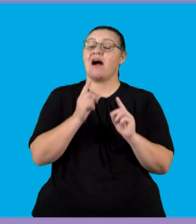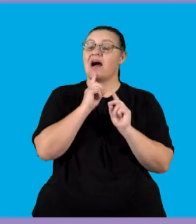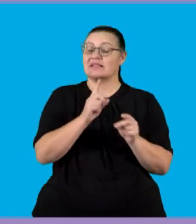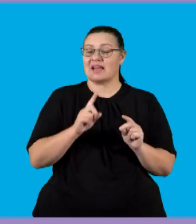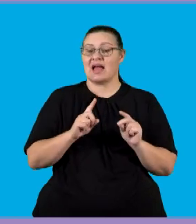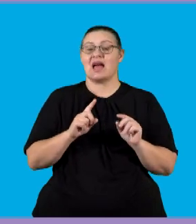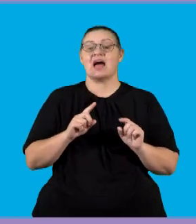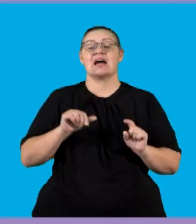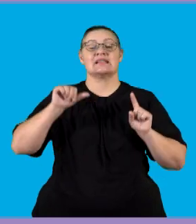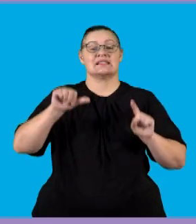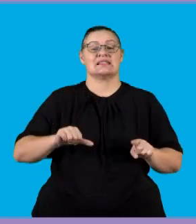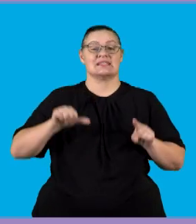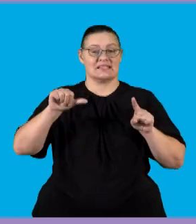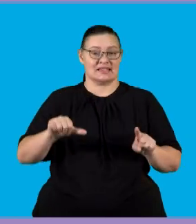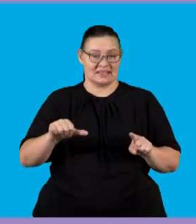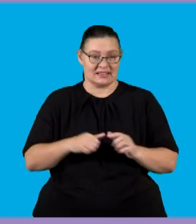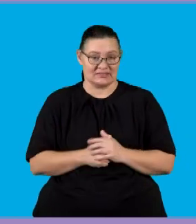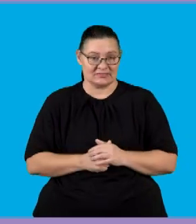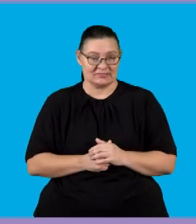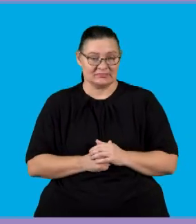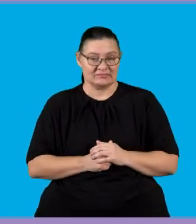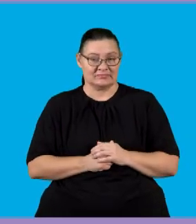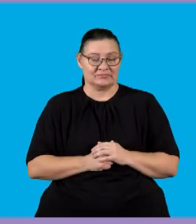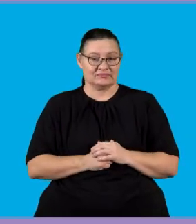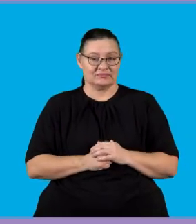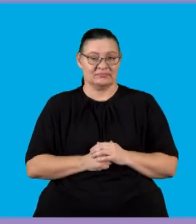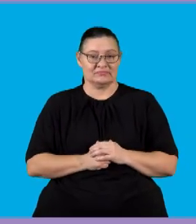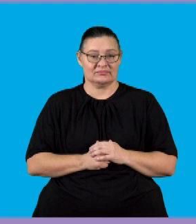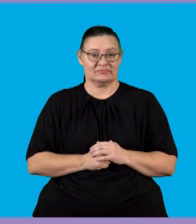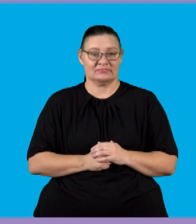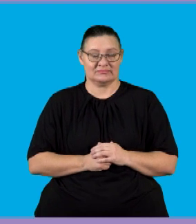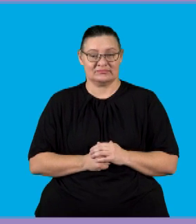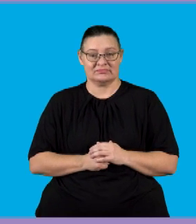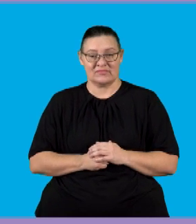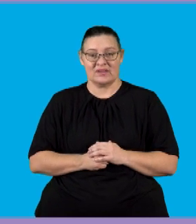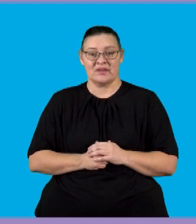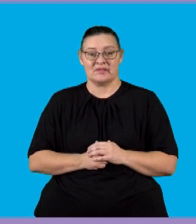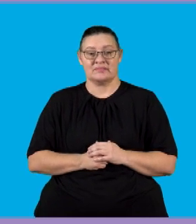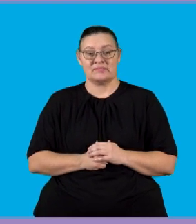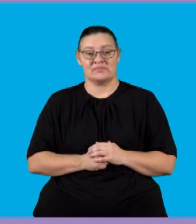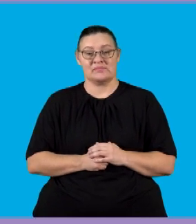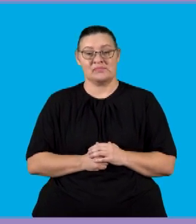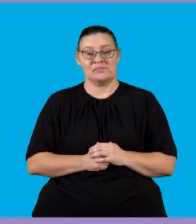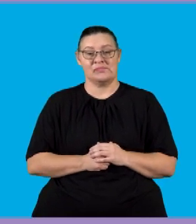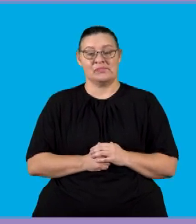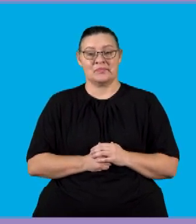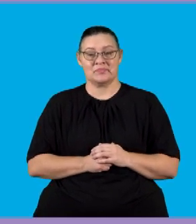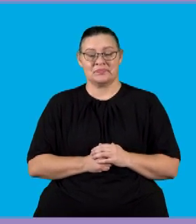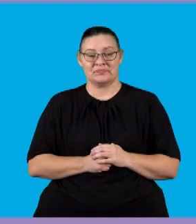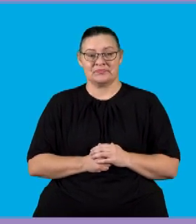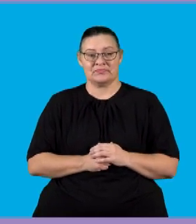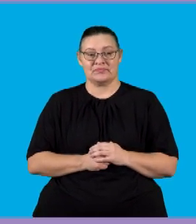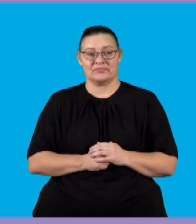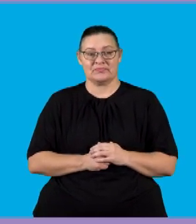that of course is going to be a negative multiplied by a negative will give us a positive, and we know that 4 multiplied by